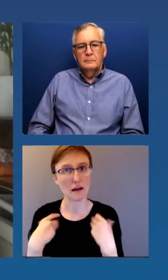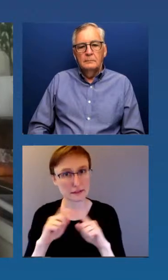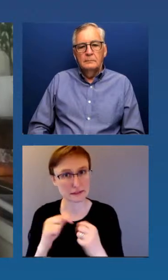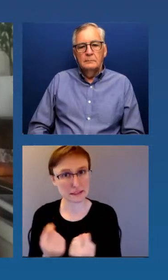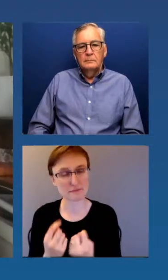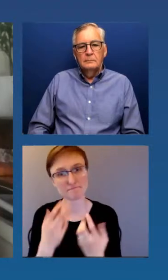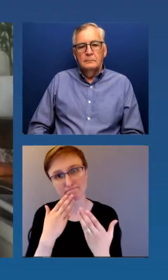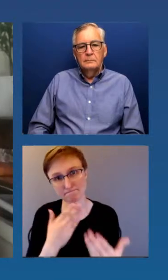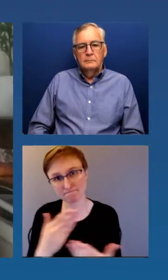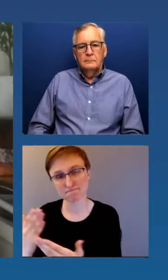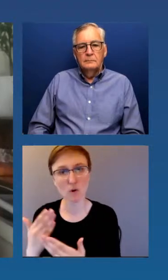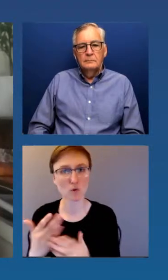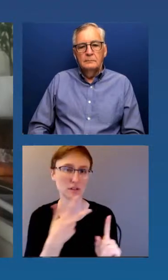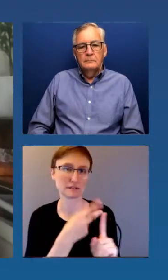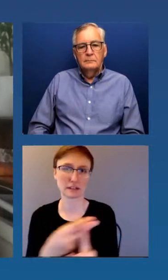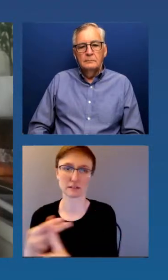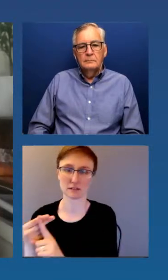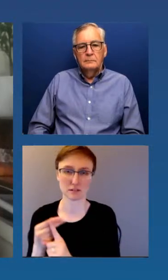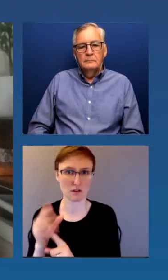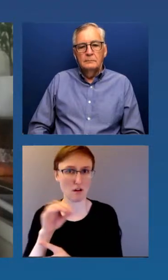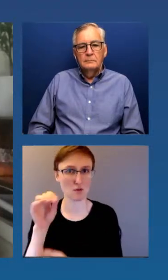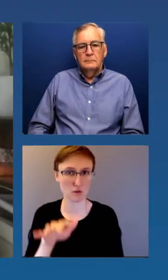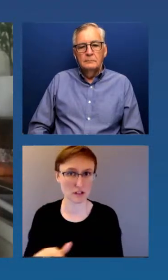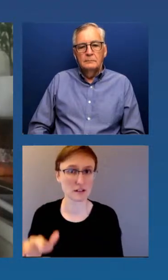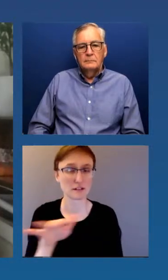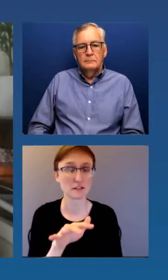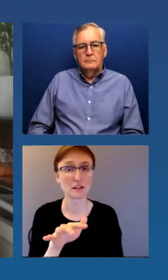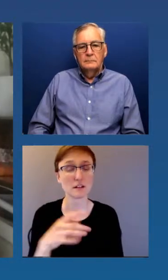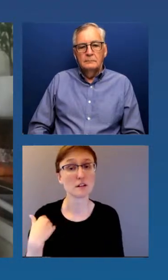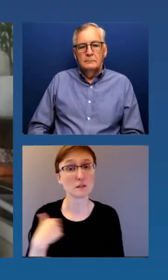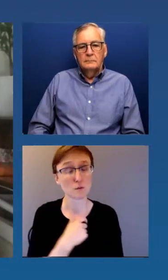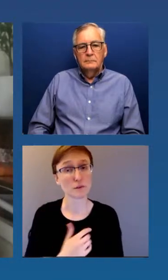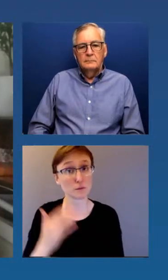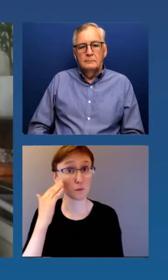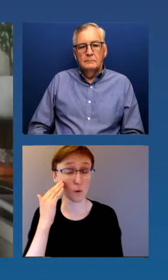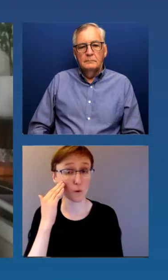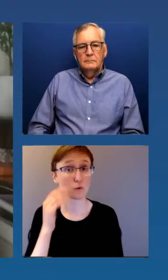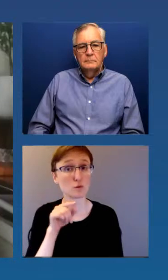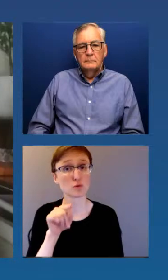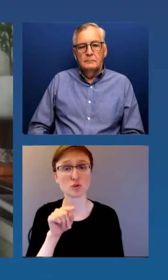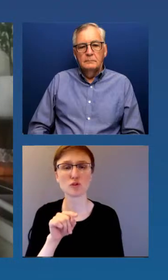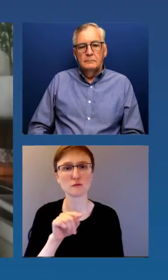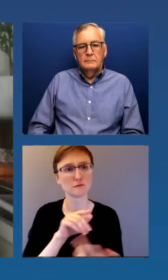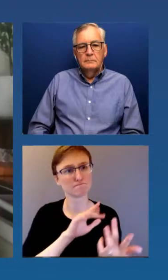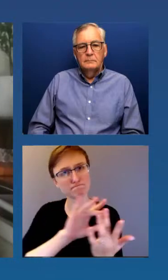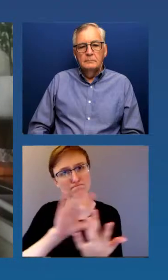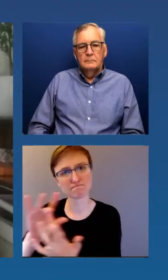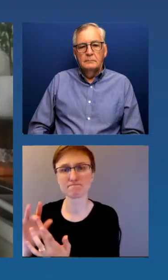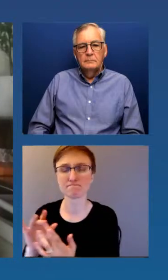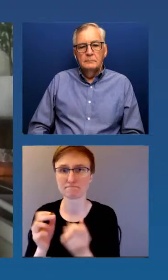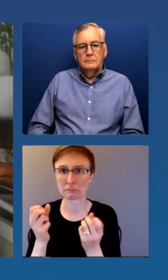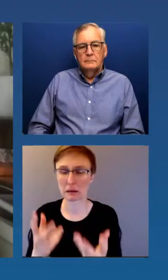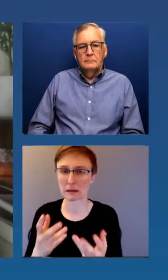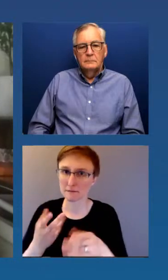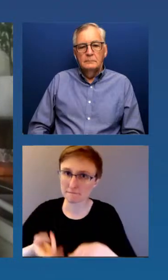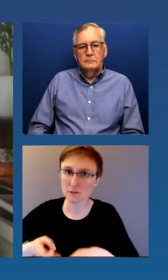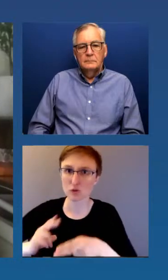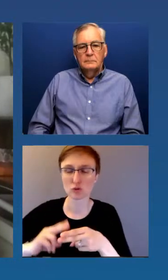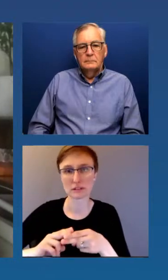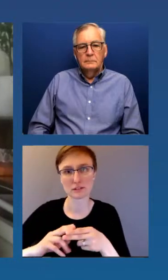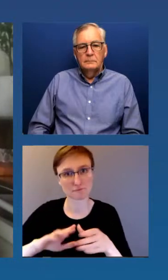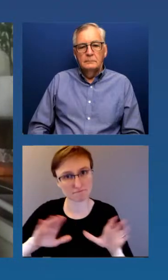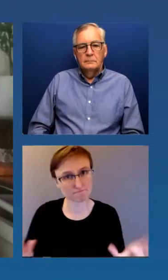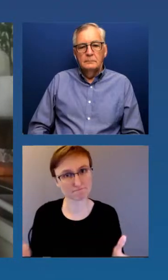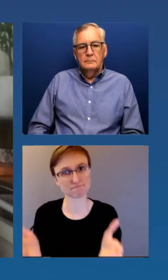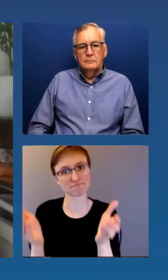population, and we acknowledge the many targeted COVID protection measures pursued to improve the reach and uptake of COVID vaccines